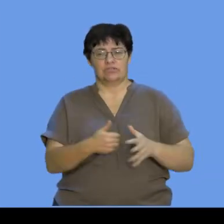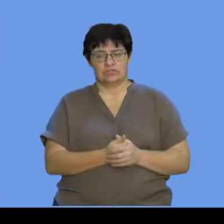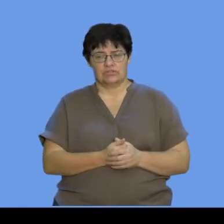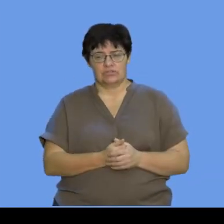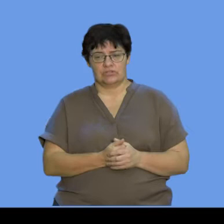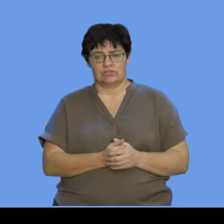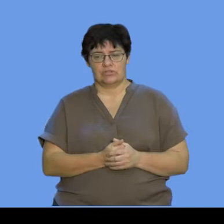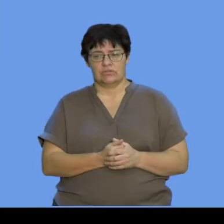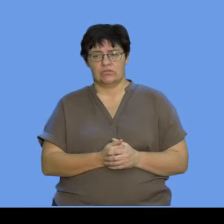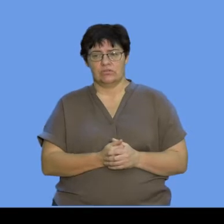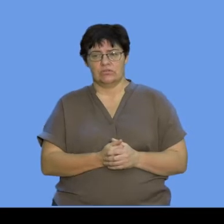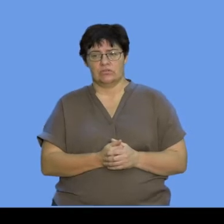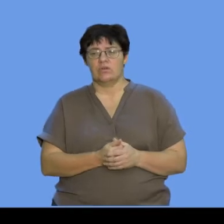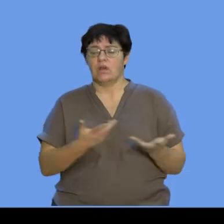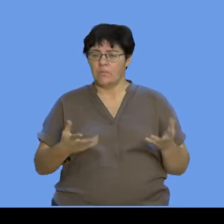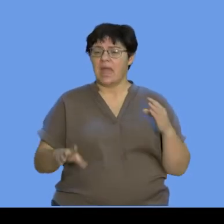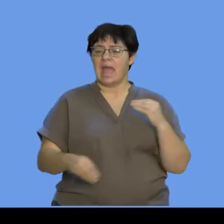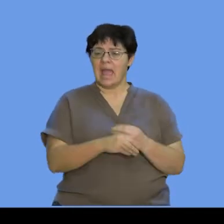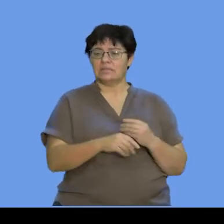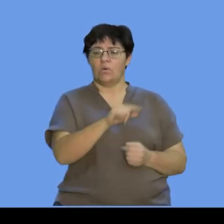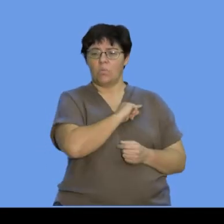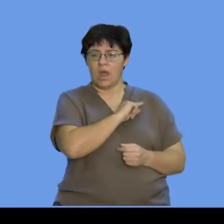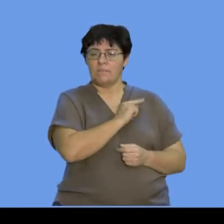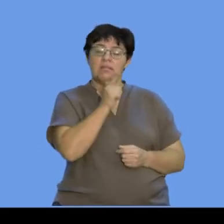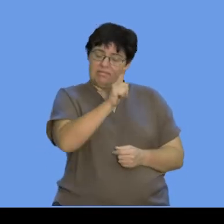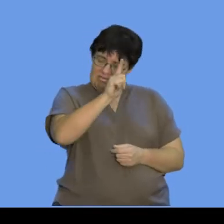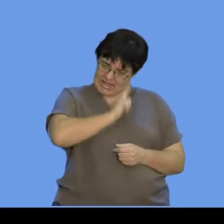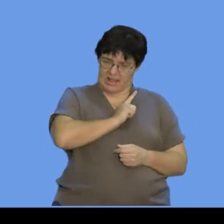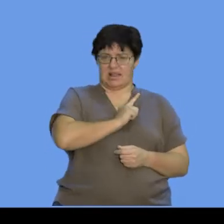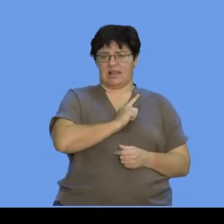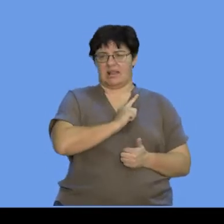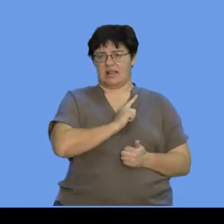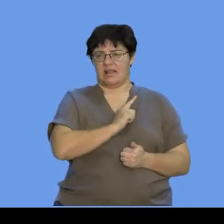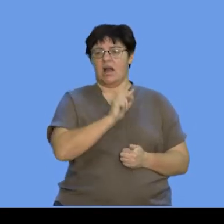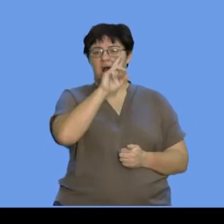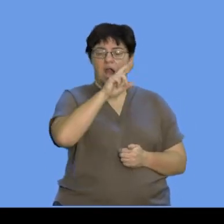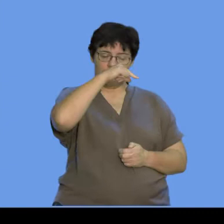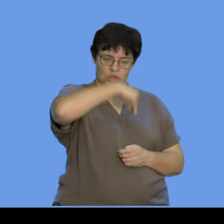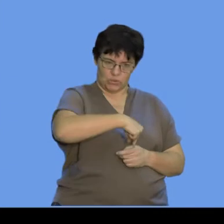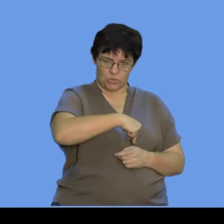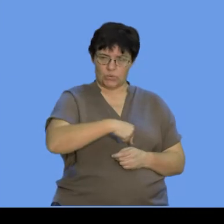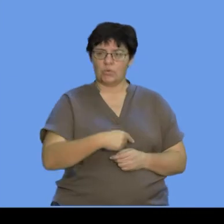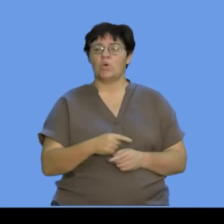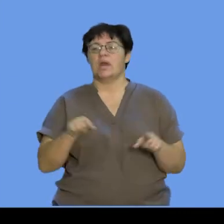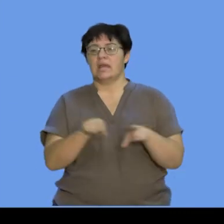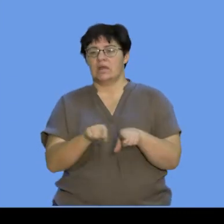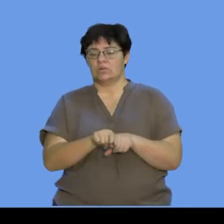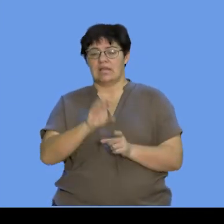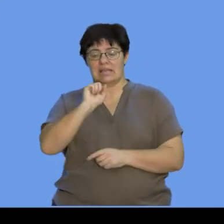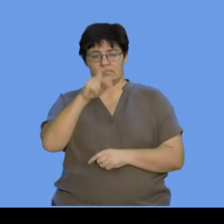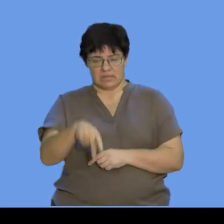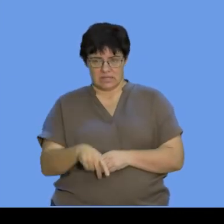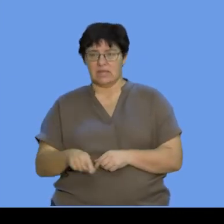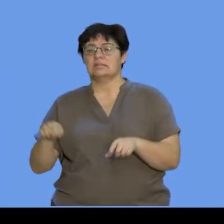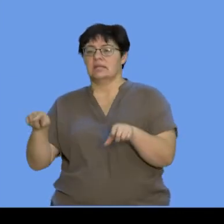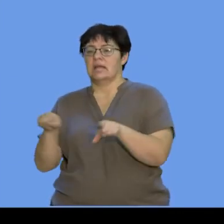information. It was not there on the diagram, but I'm adding it because they told me that RQ is equals to SP,